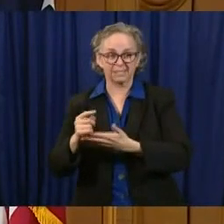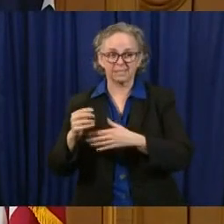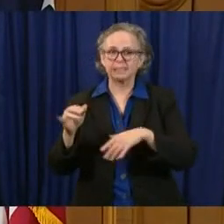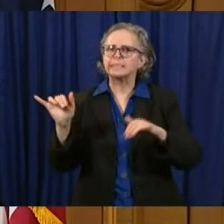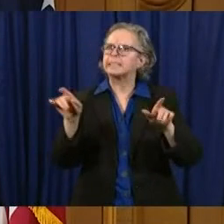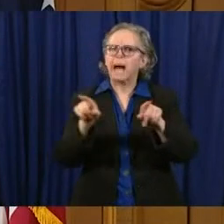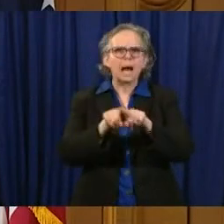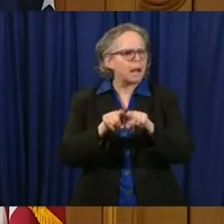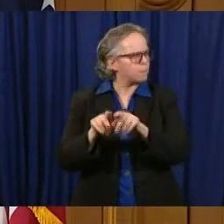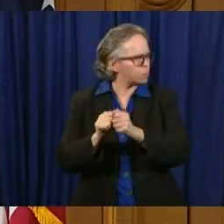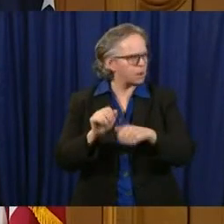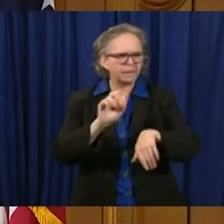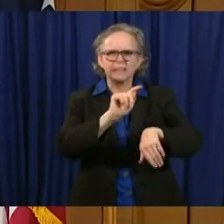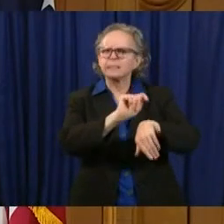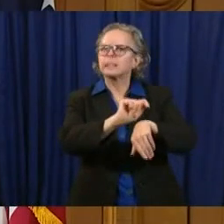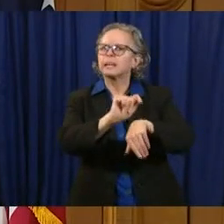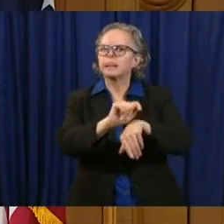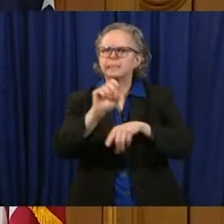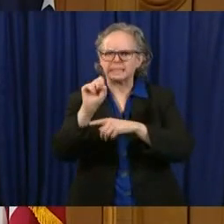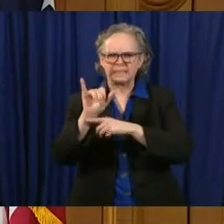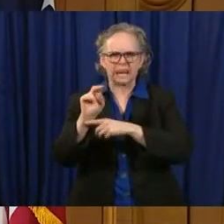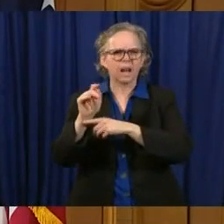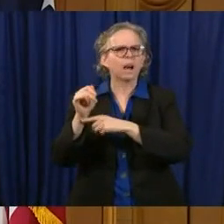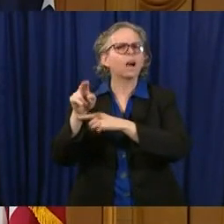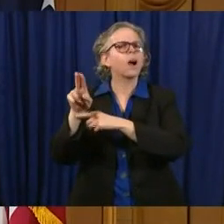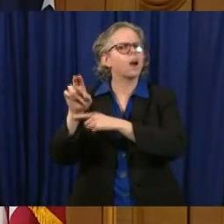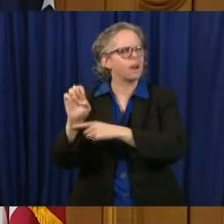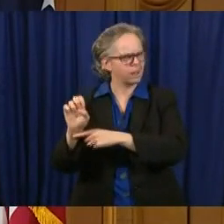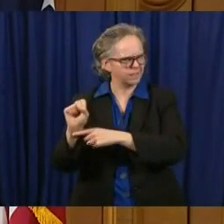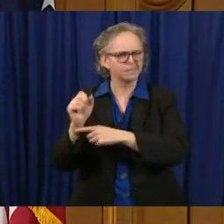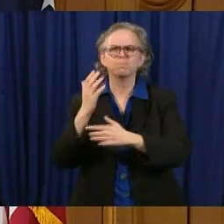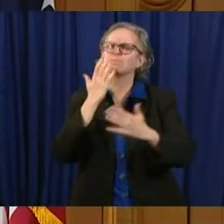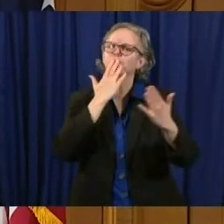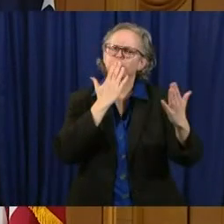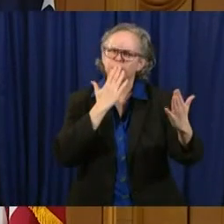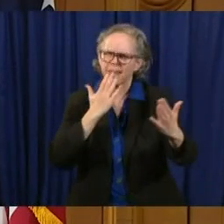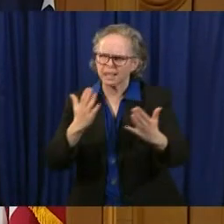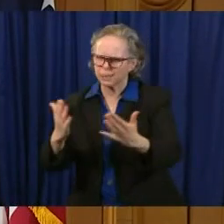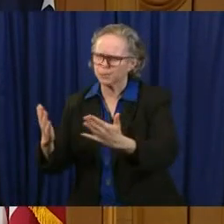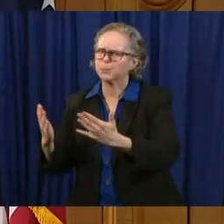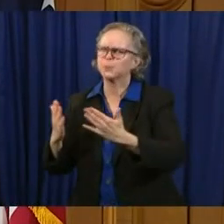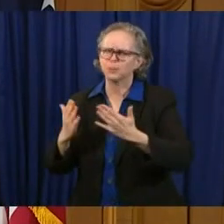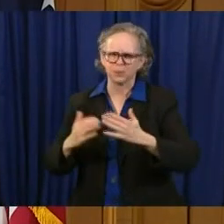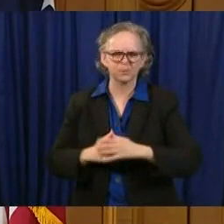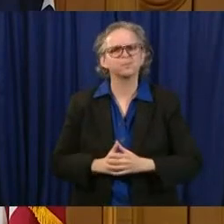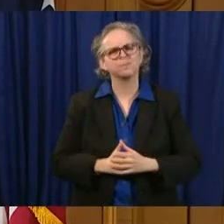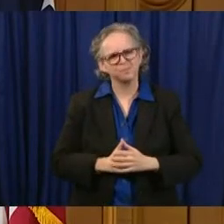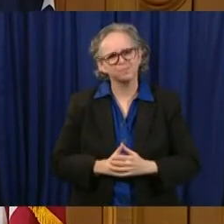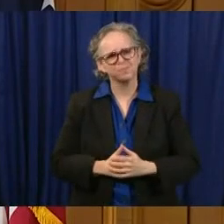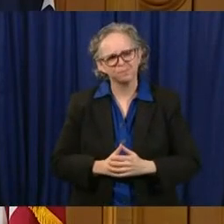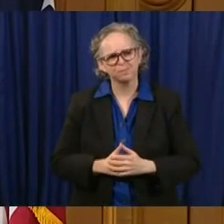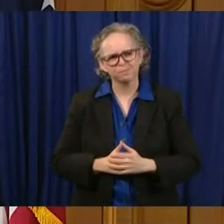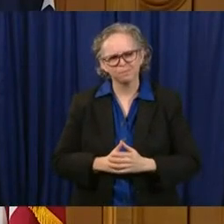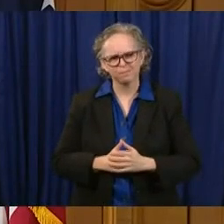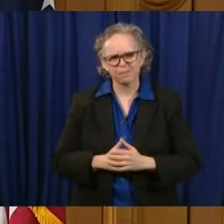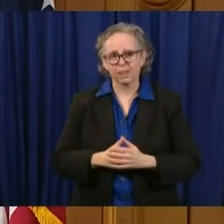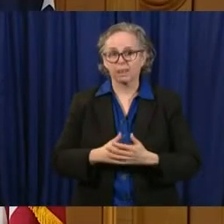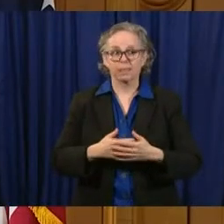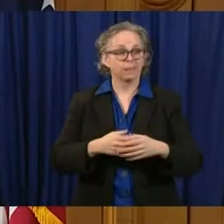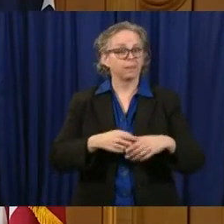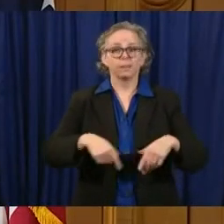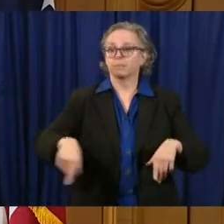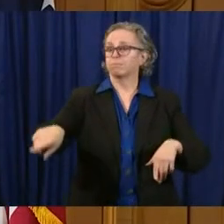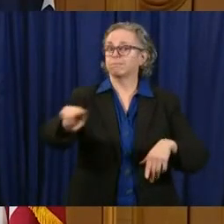very much. I want to thank all the families who normally would get together. It was an unusual, certainly